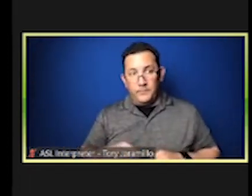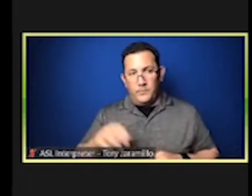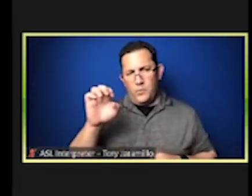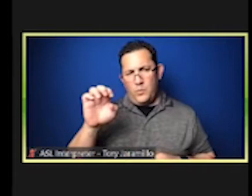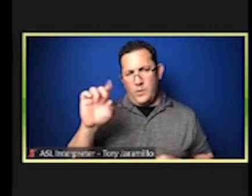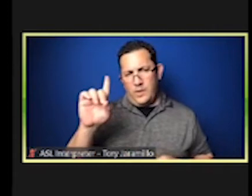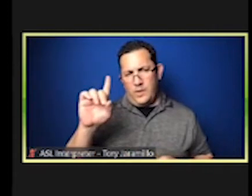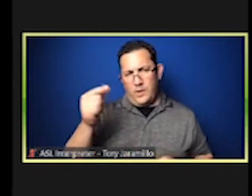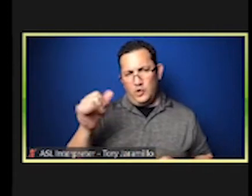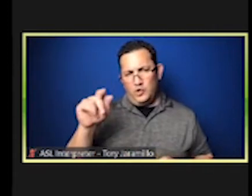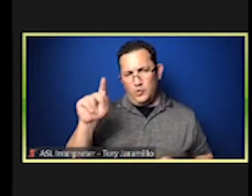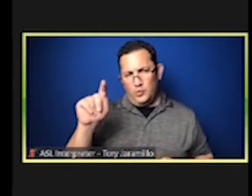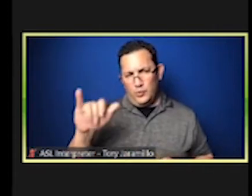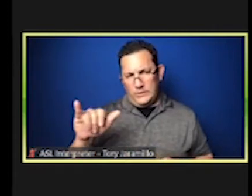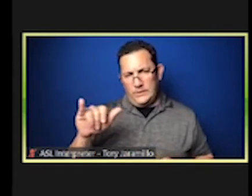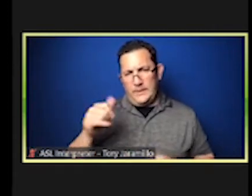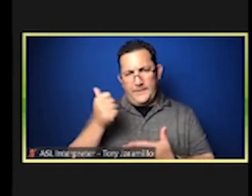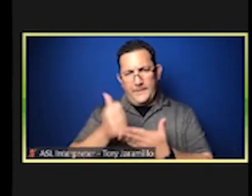Center.